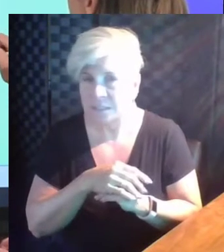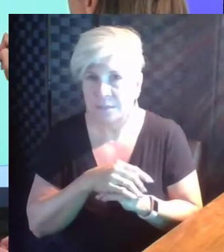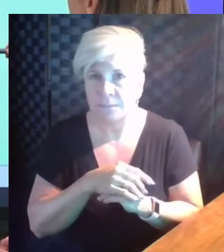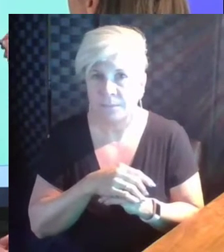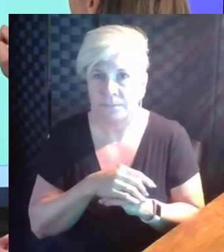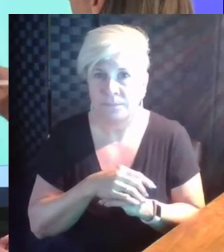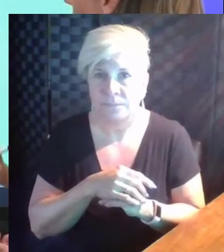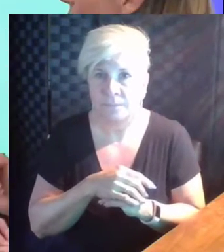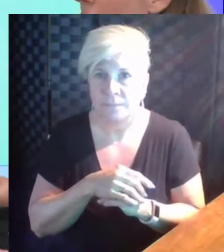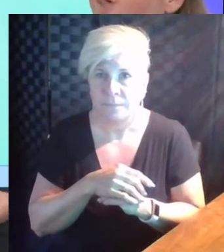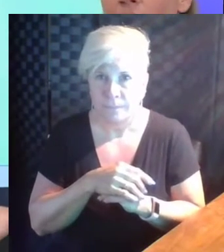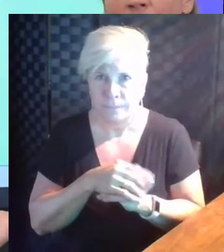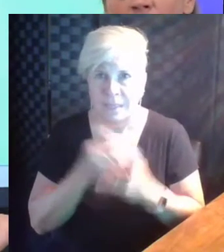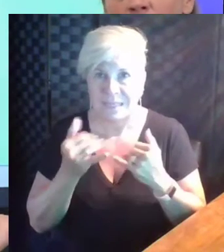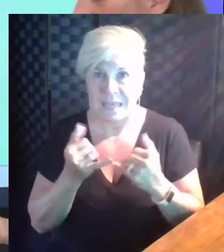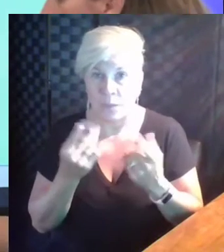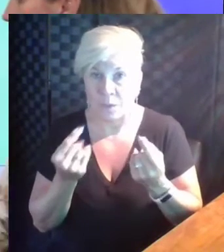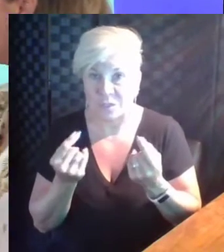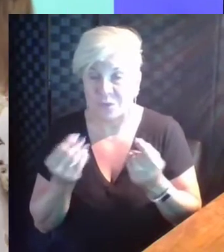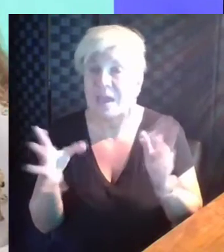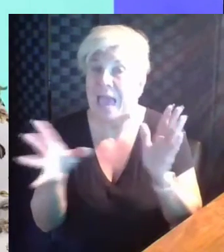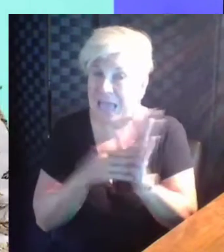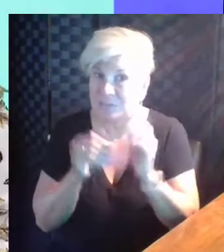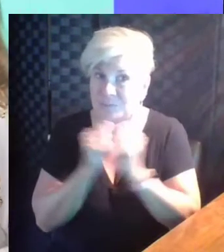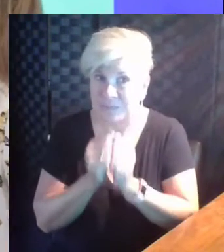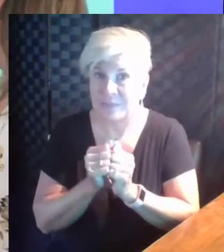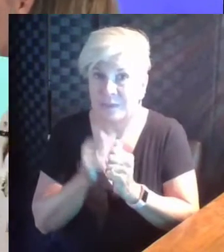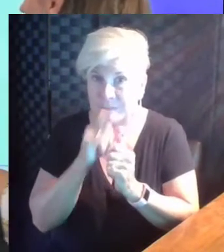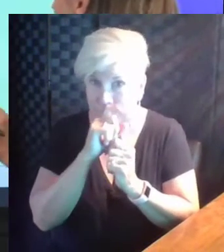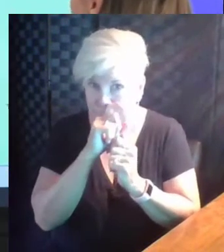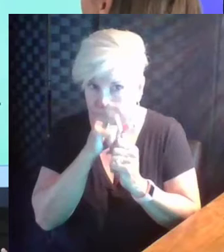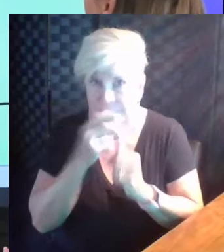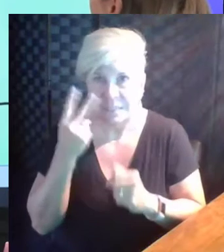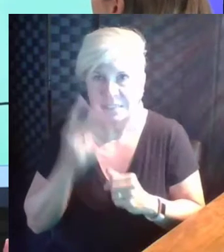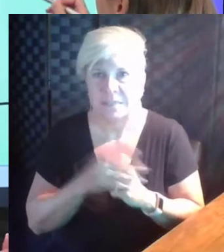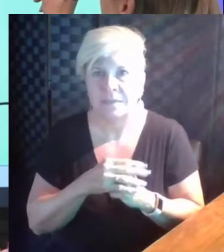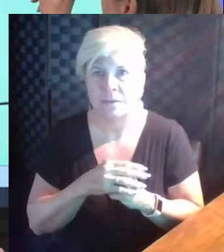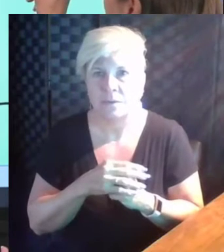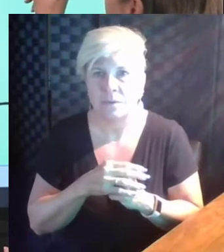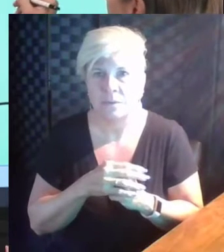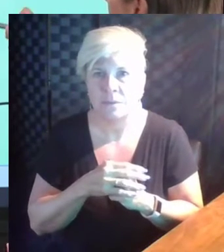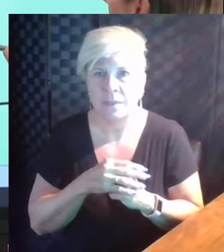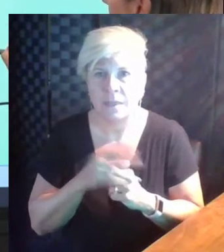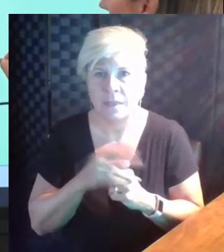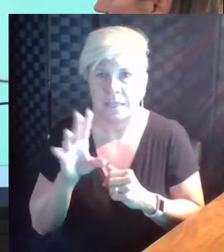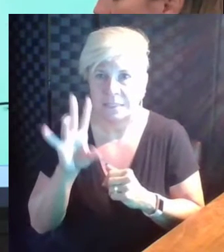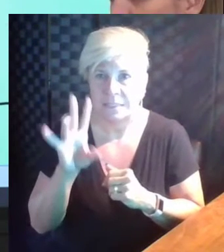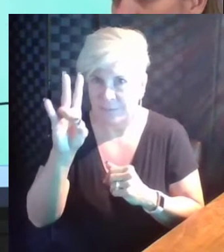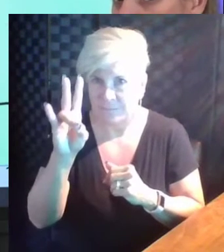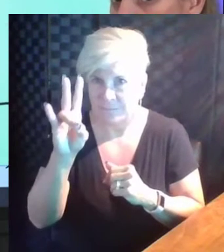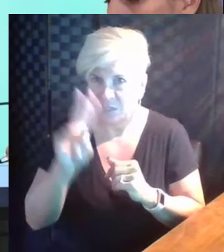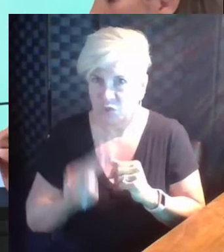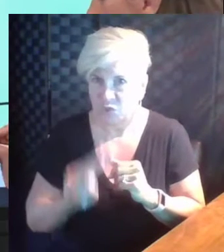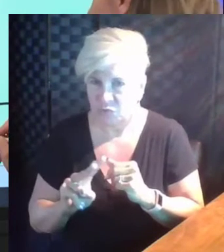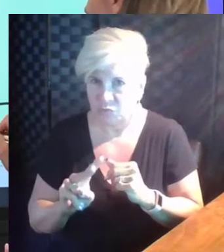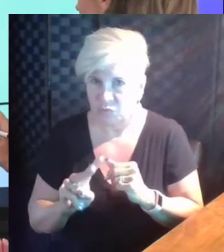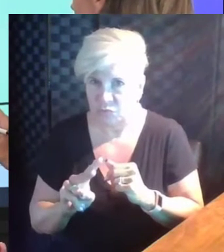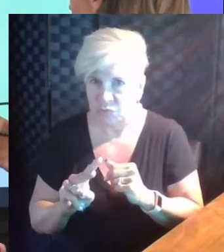ones. Okay, now all I have to do is add them together. All right, well, let's see. 7 and